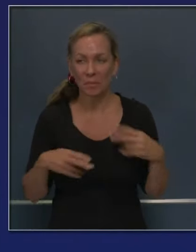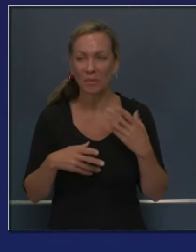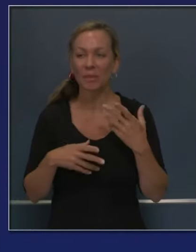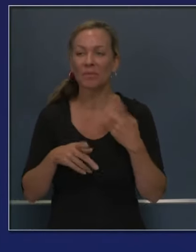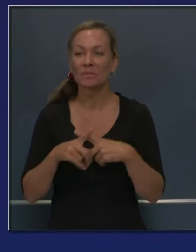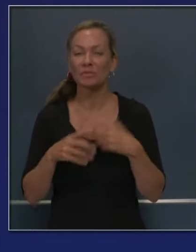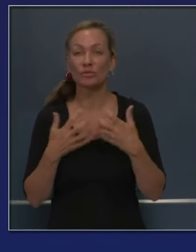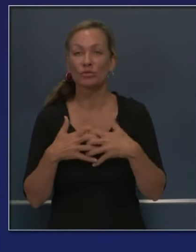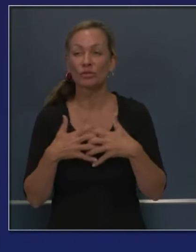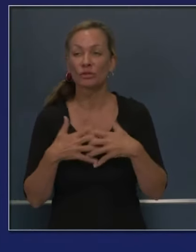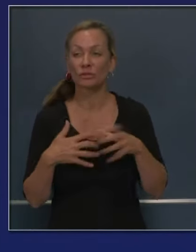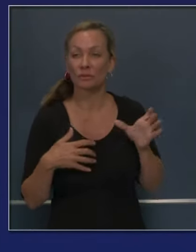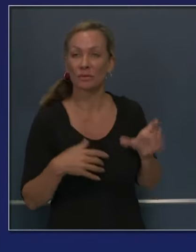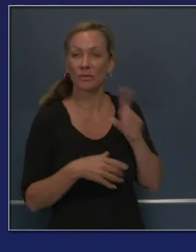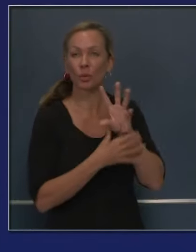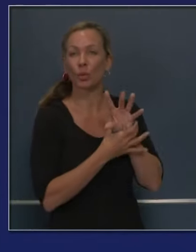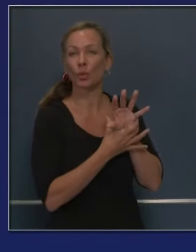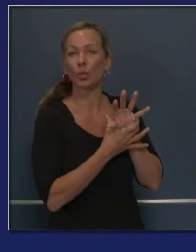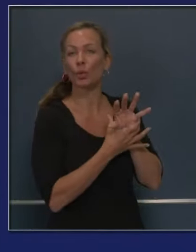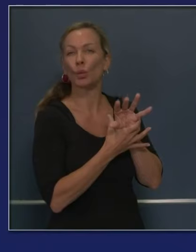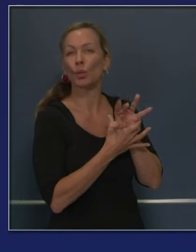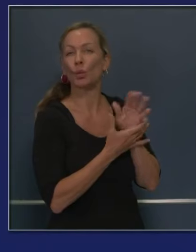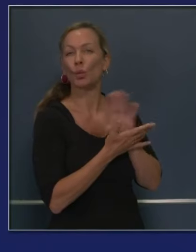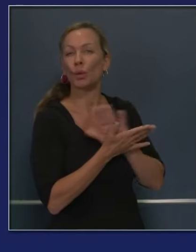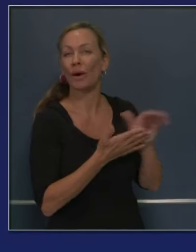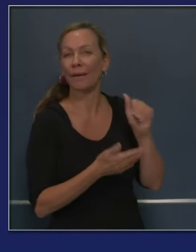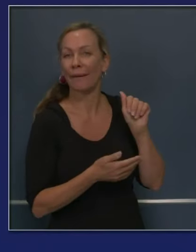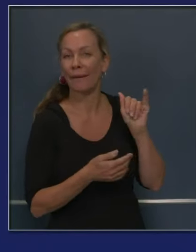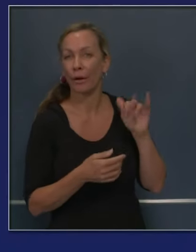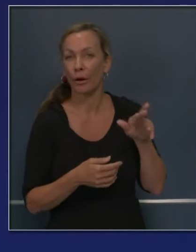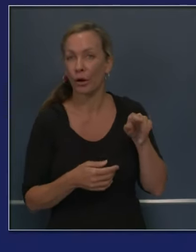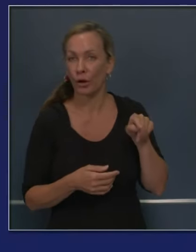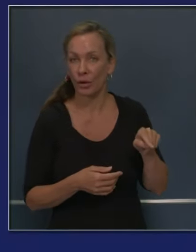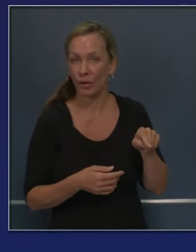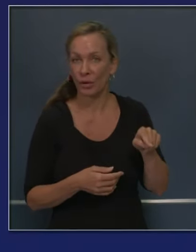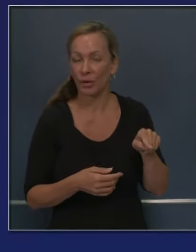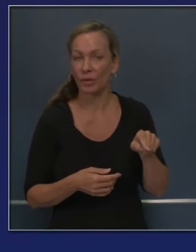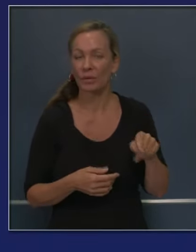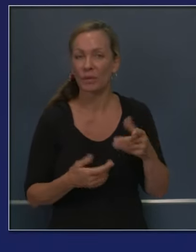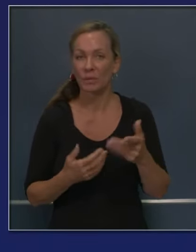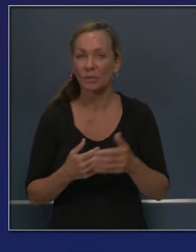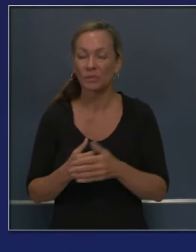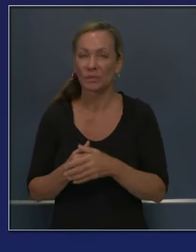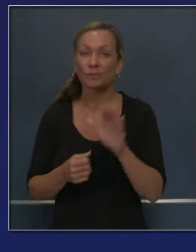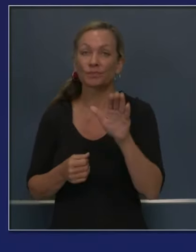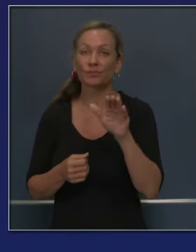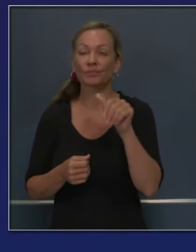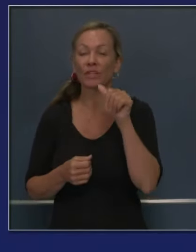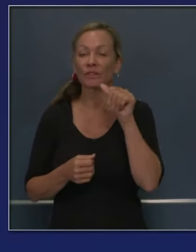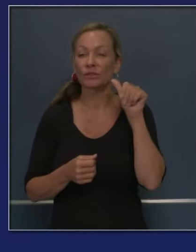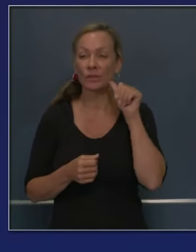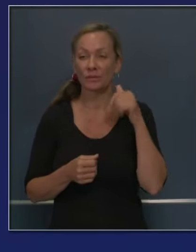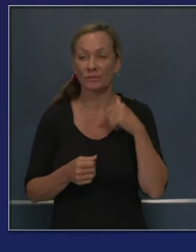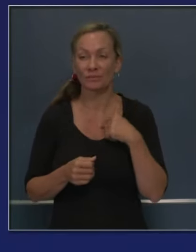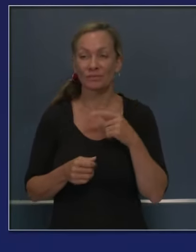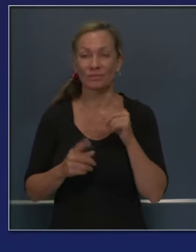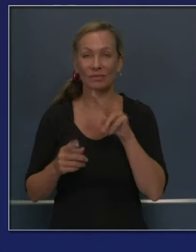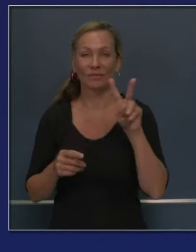seriously. Was also yesterday morning down in, well, I guess it was Saturday morning in Vacaville, working